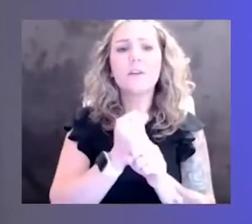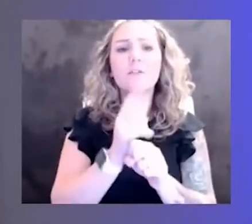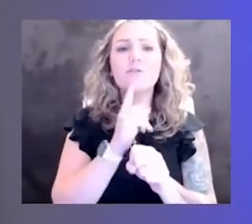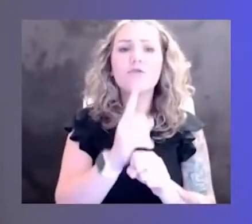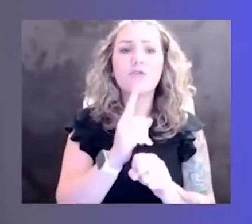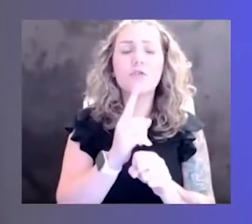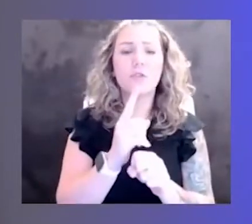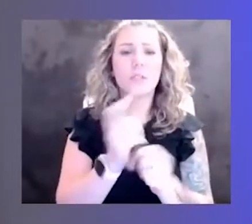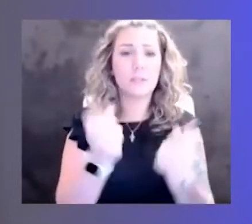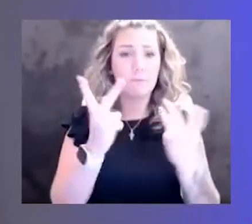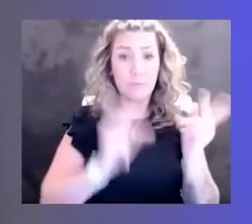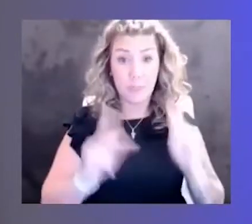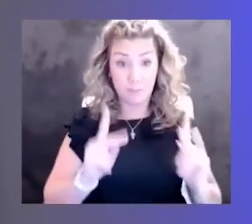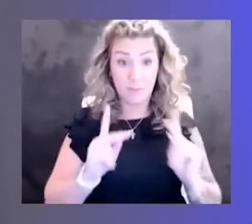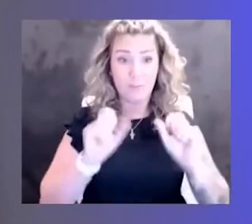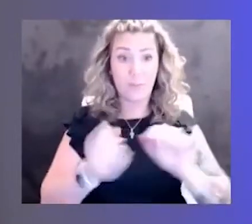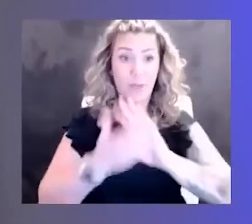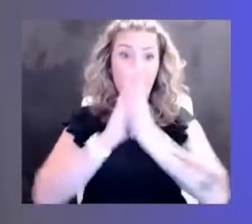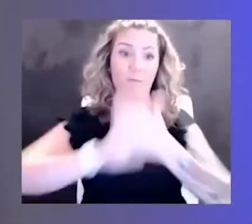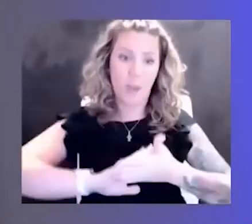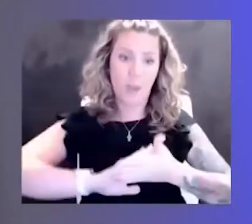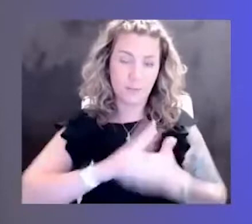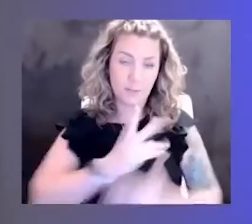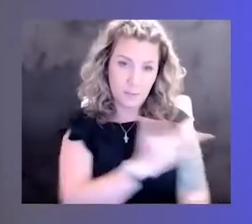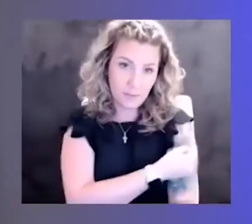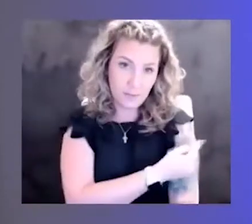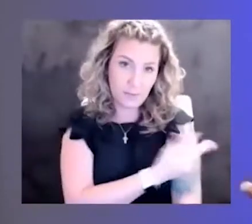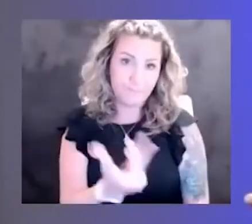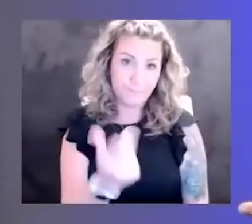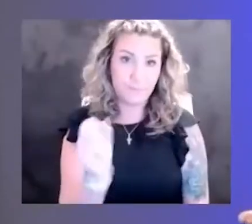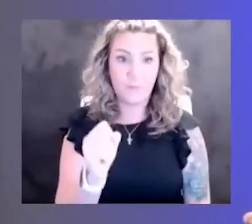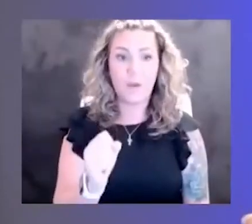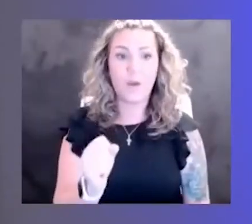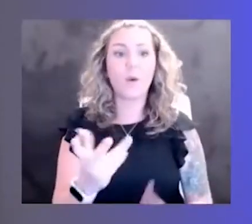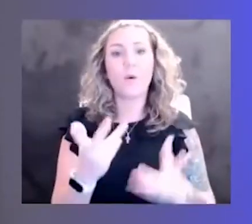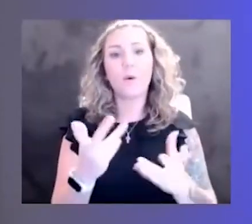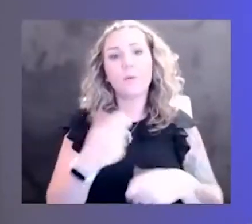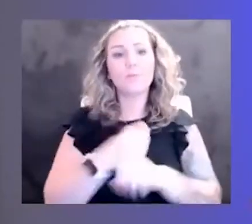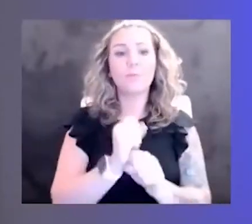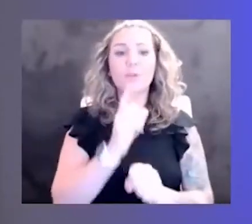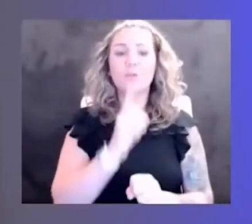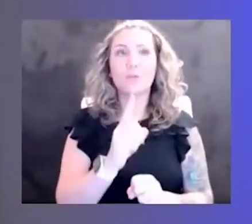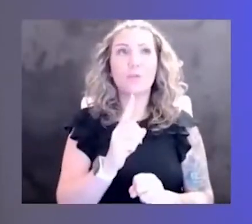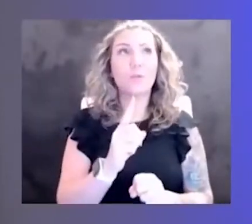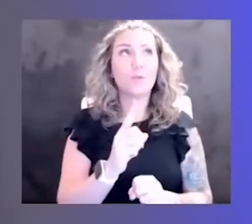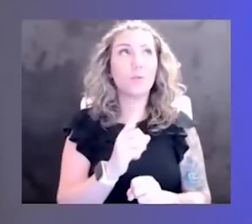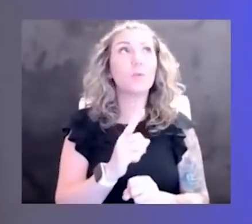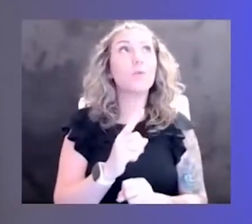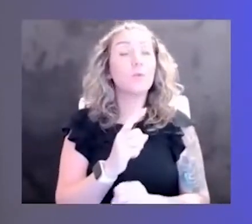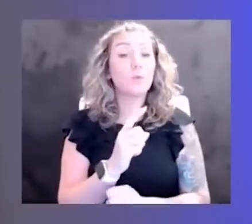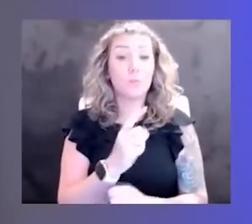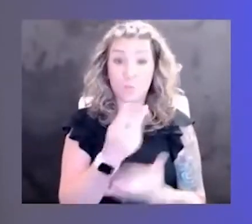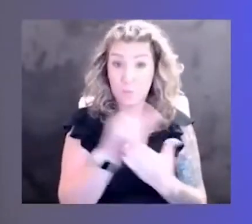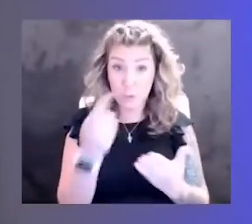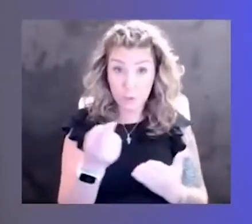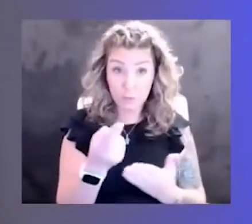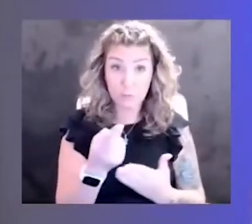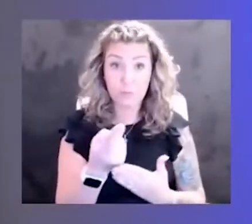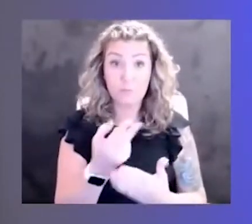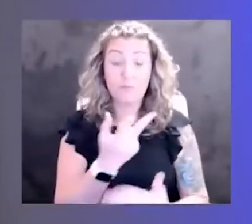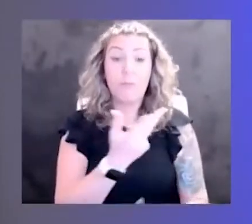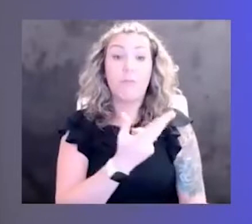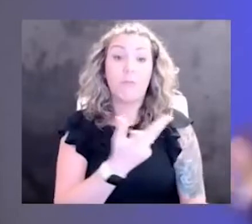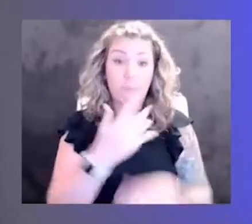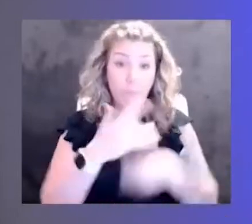vaccinated. I want to make sure that the resources continue to be there for vaccinations,